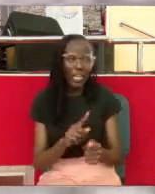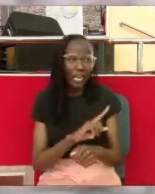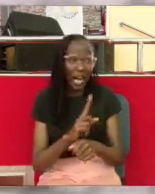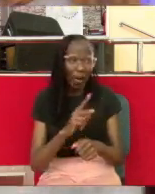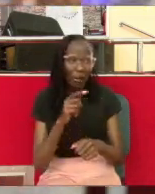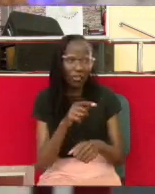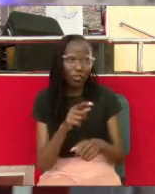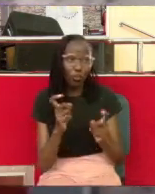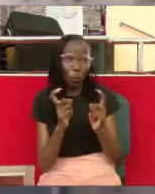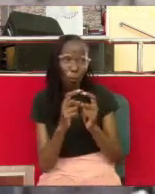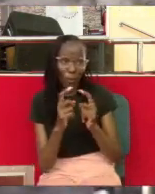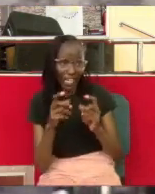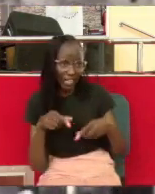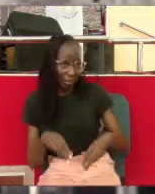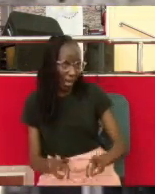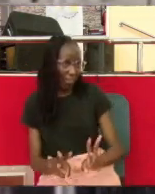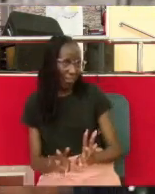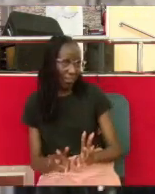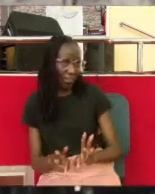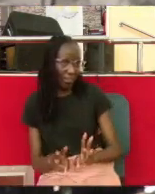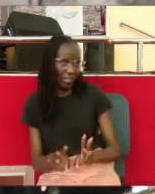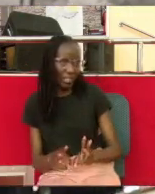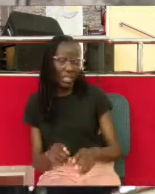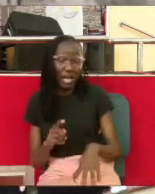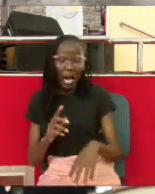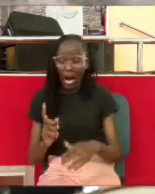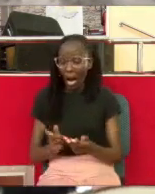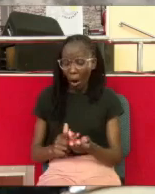How many hours you had to be injected